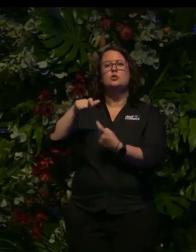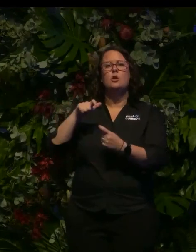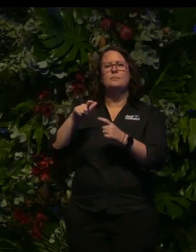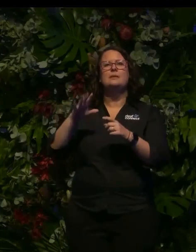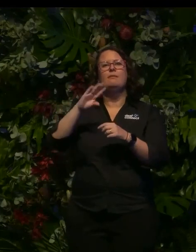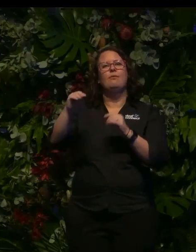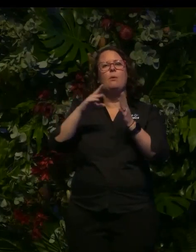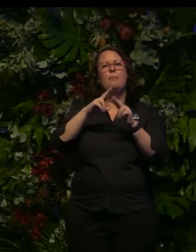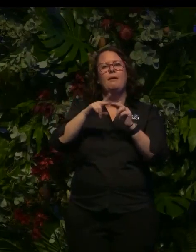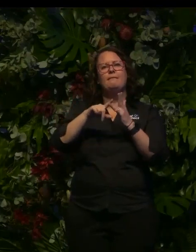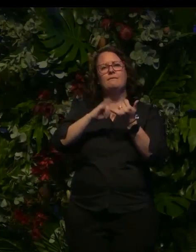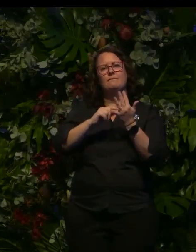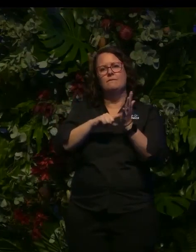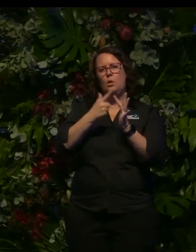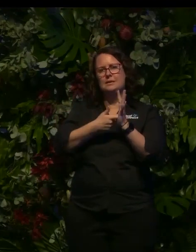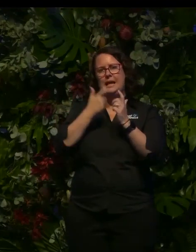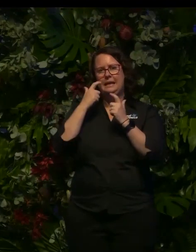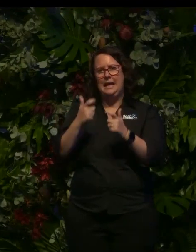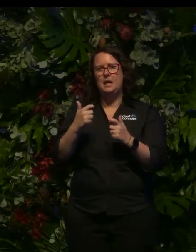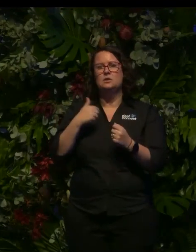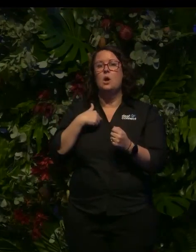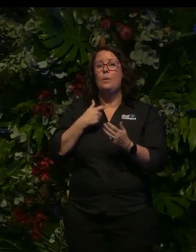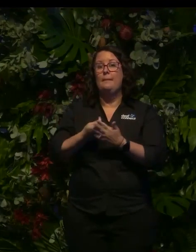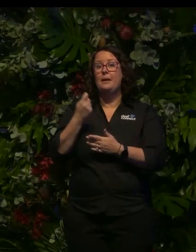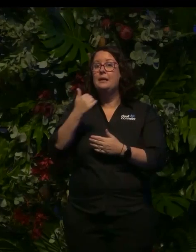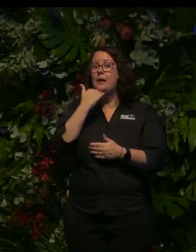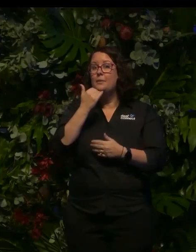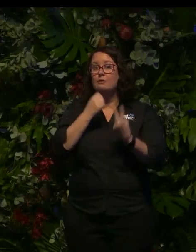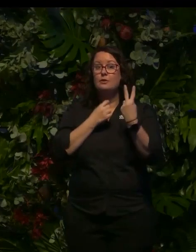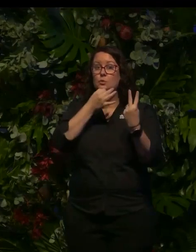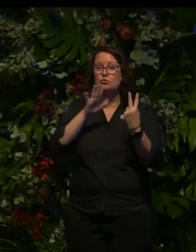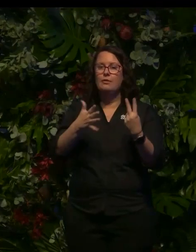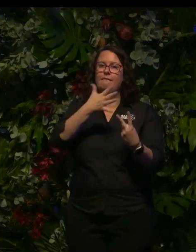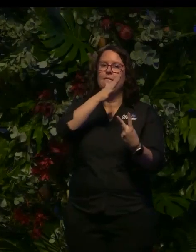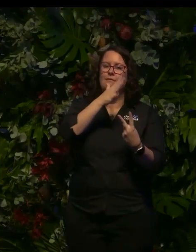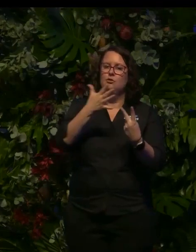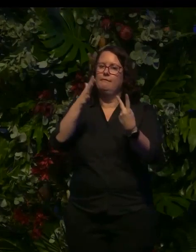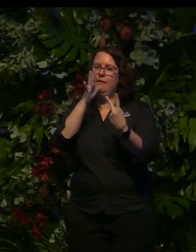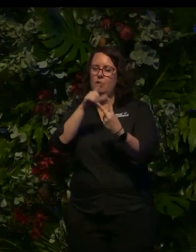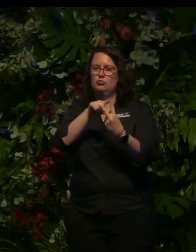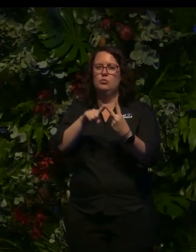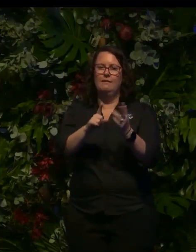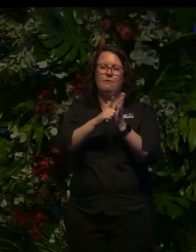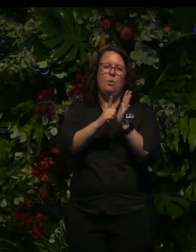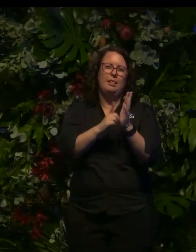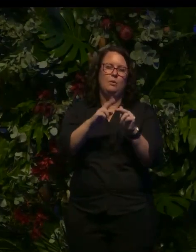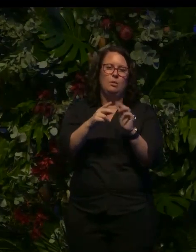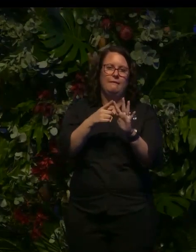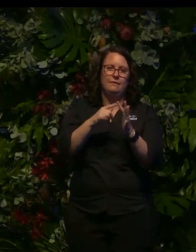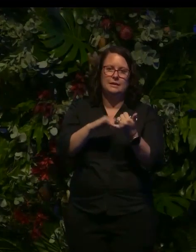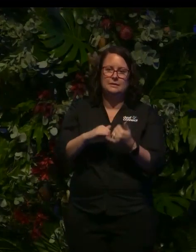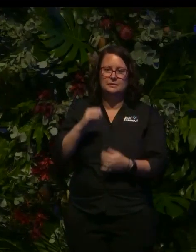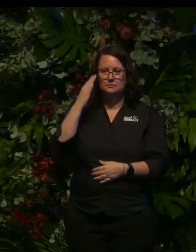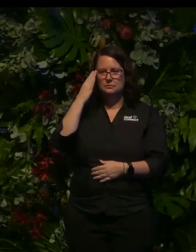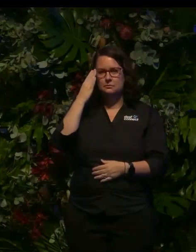care system. So our total bill for 2 children was $500 each for legal fees. That's it. Thousands